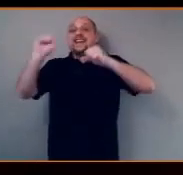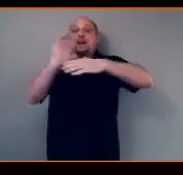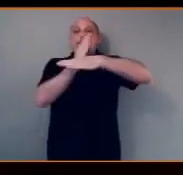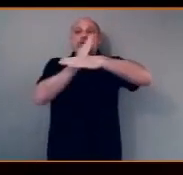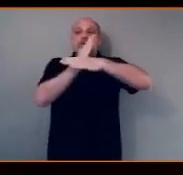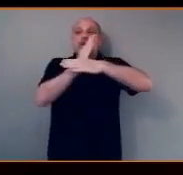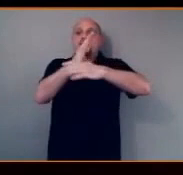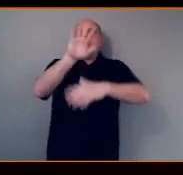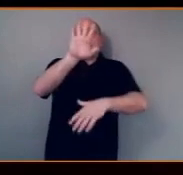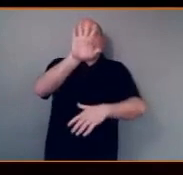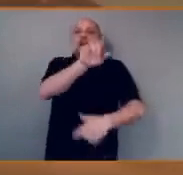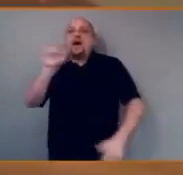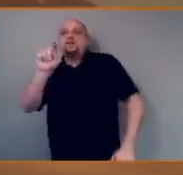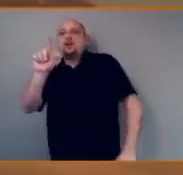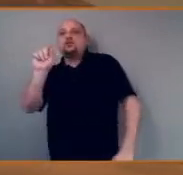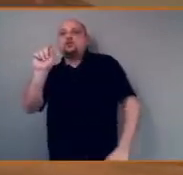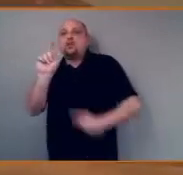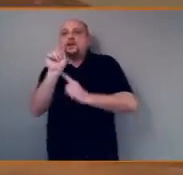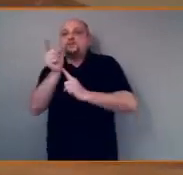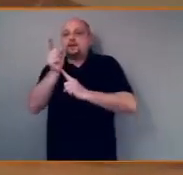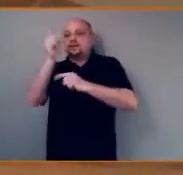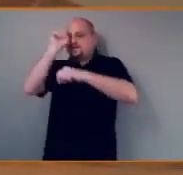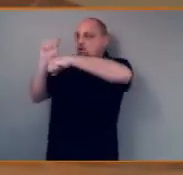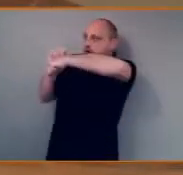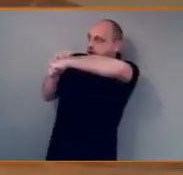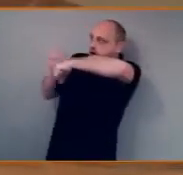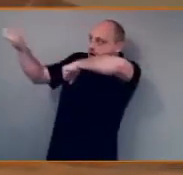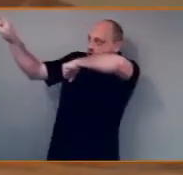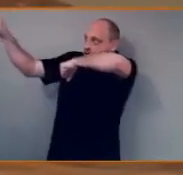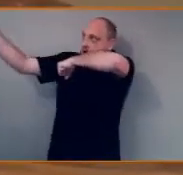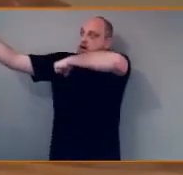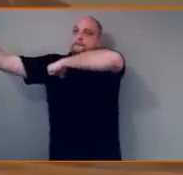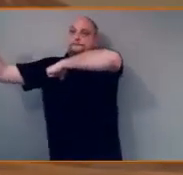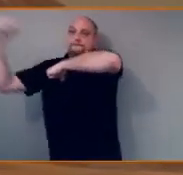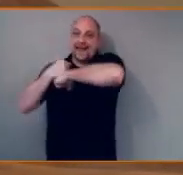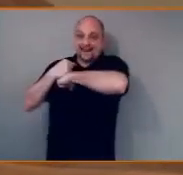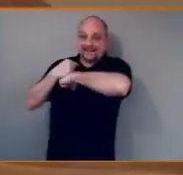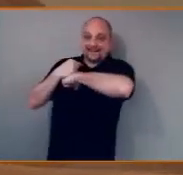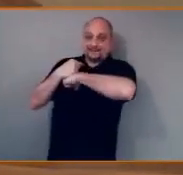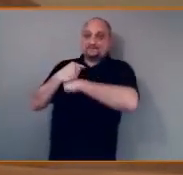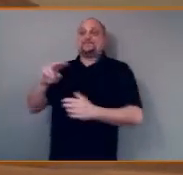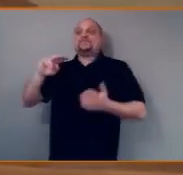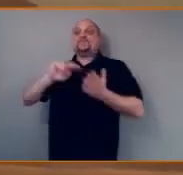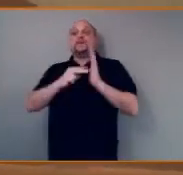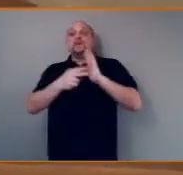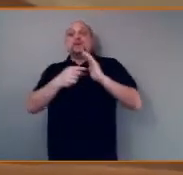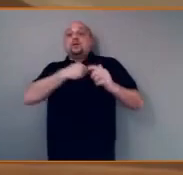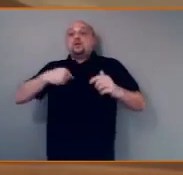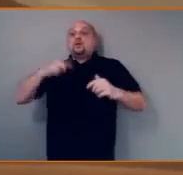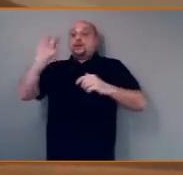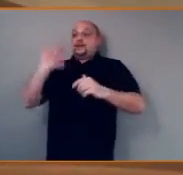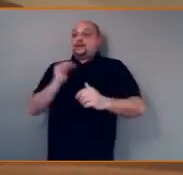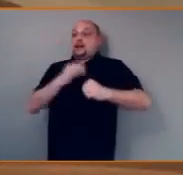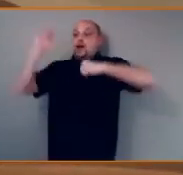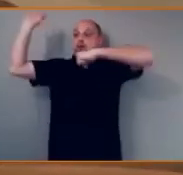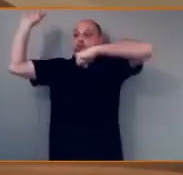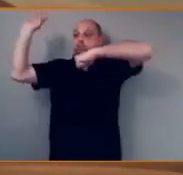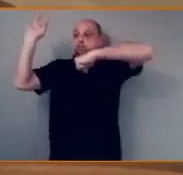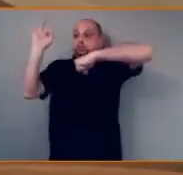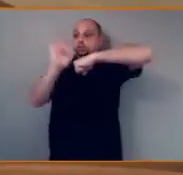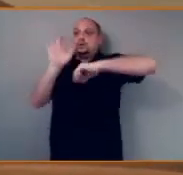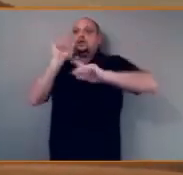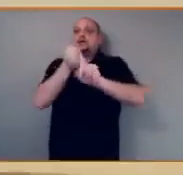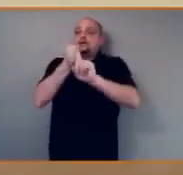5 and 20 minutes for a signal to get relayed between each other. And so when we did entry, descent, and landing, it was an automated